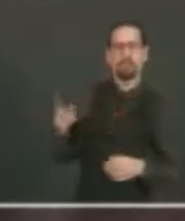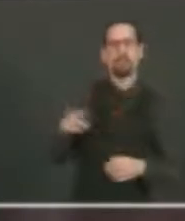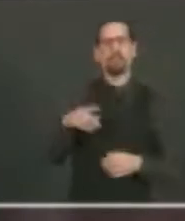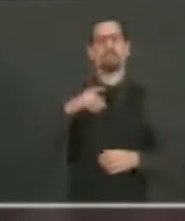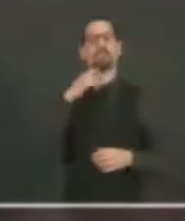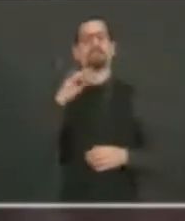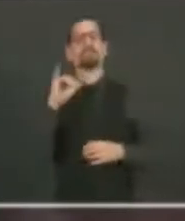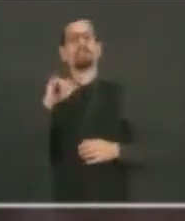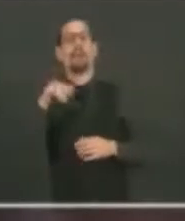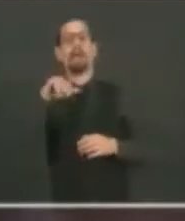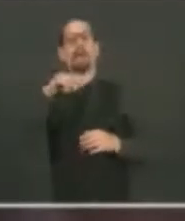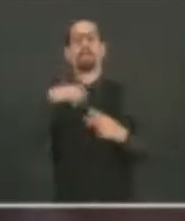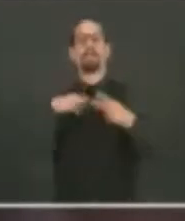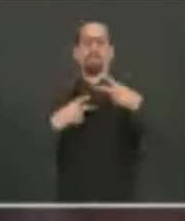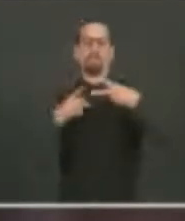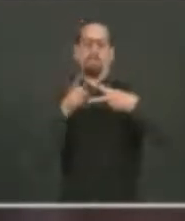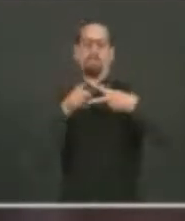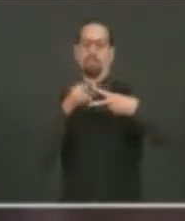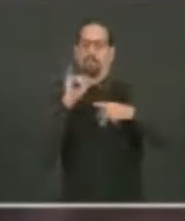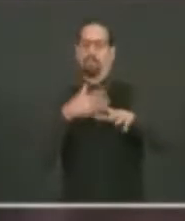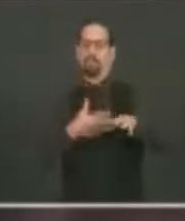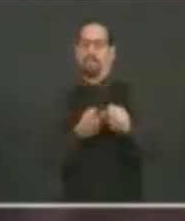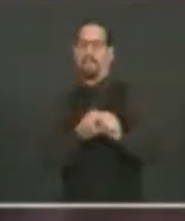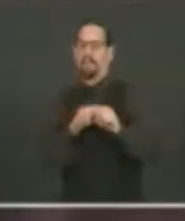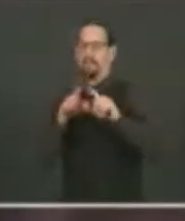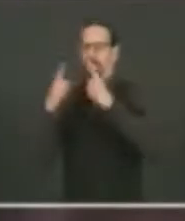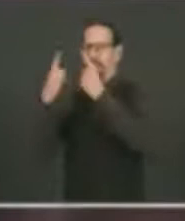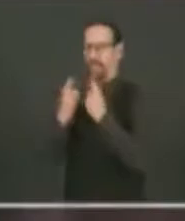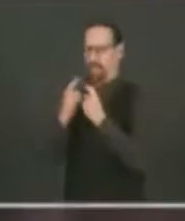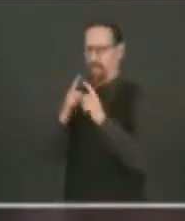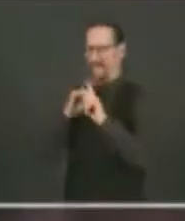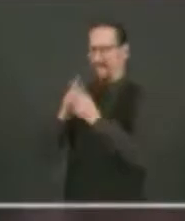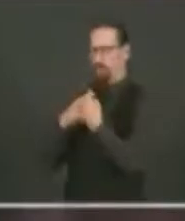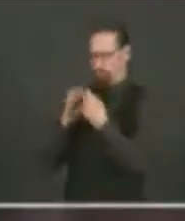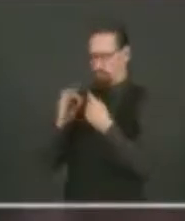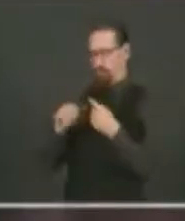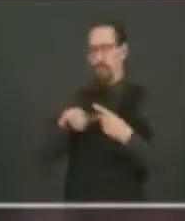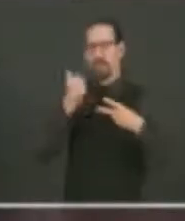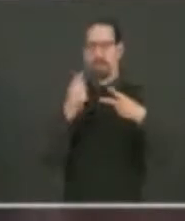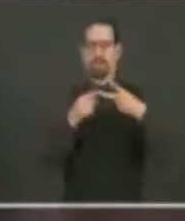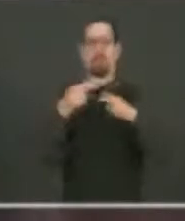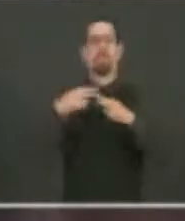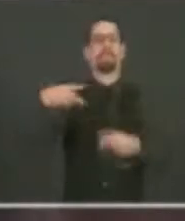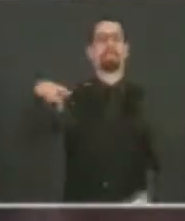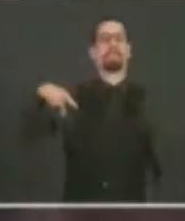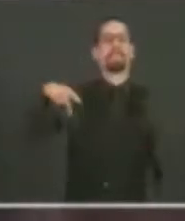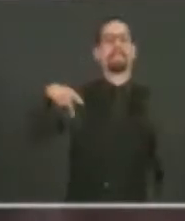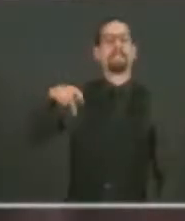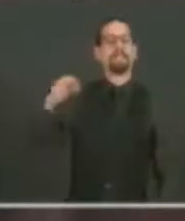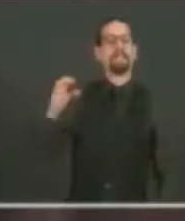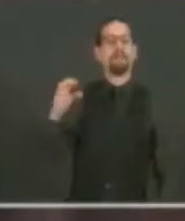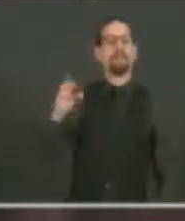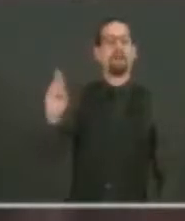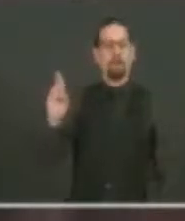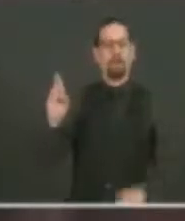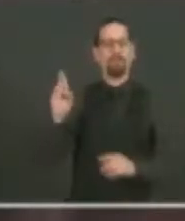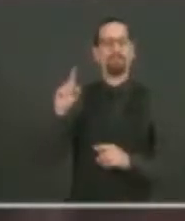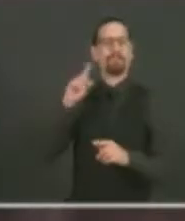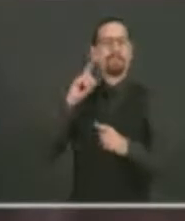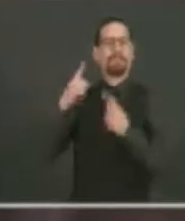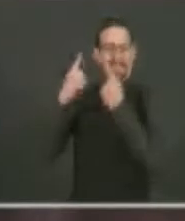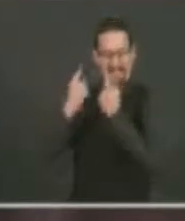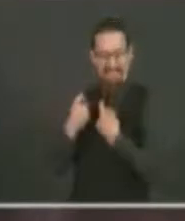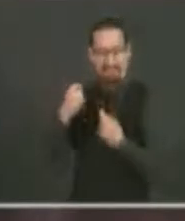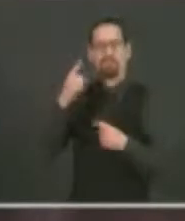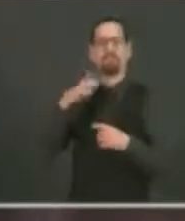their rapid test is negative. These are messages that we will continue to make sure that the entire school